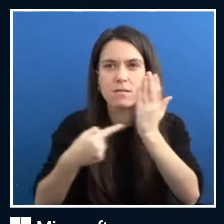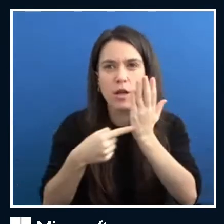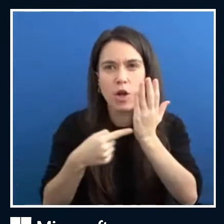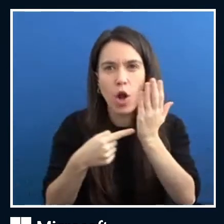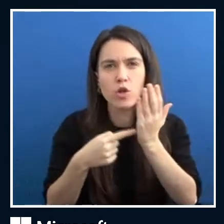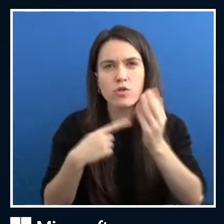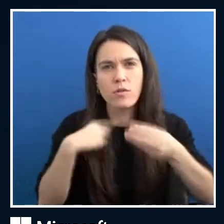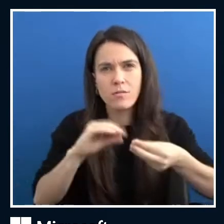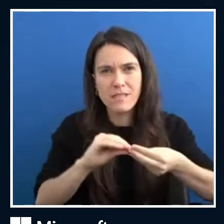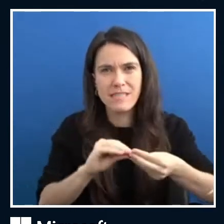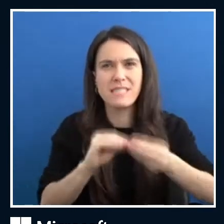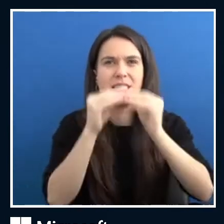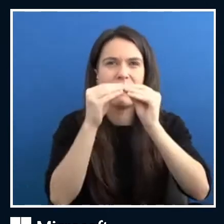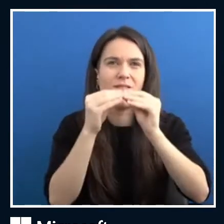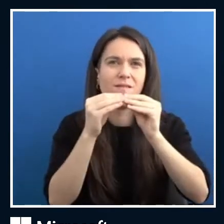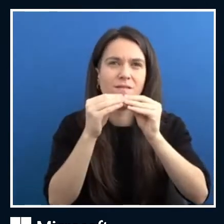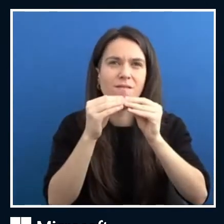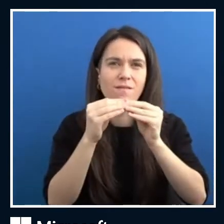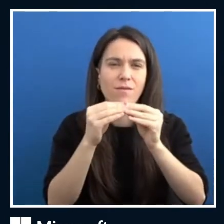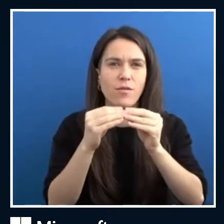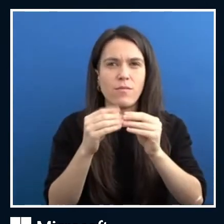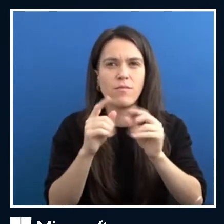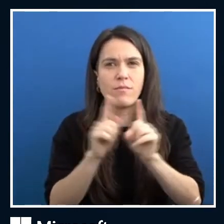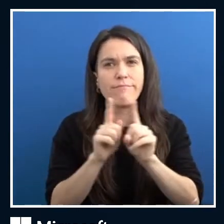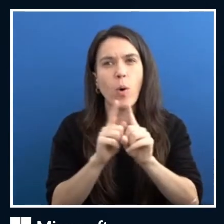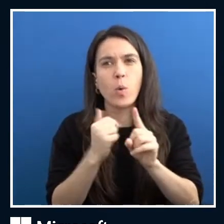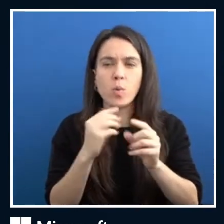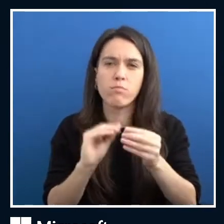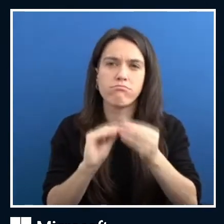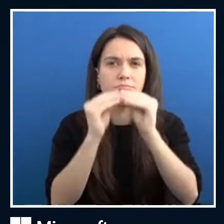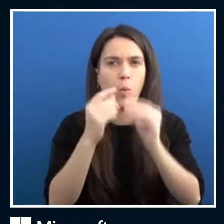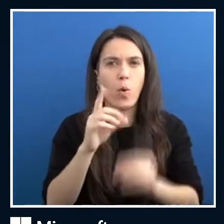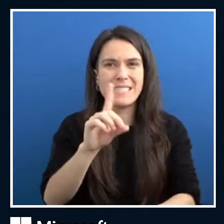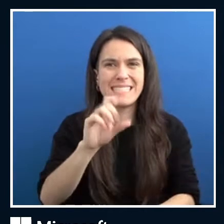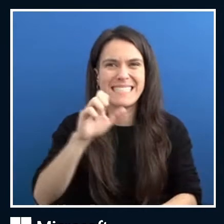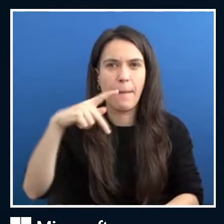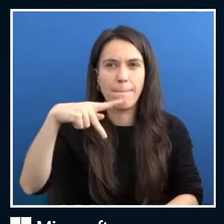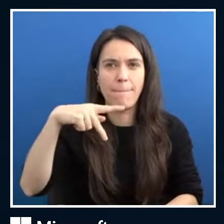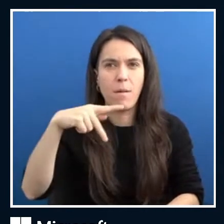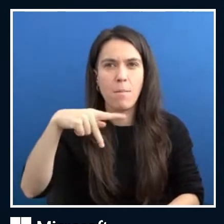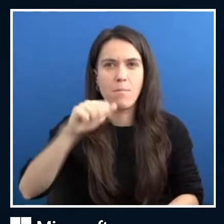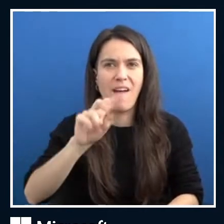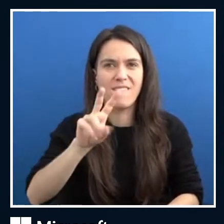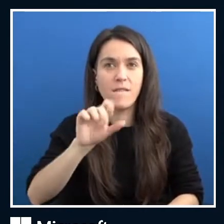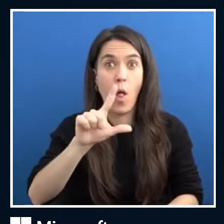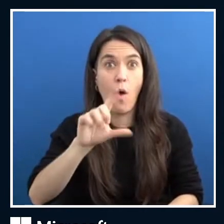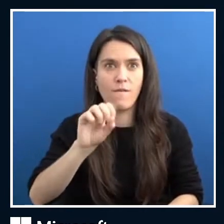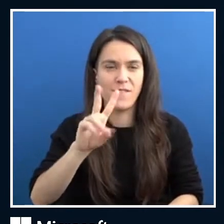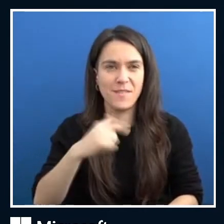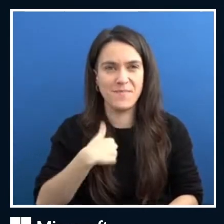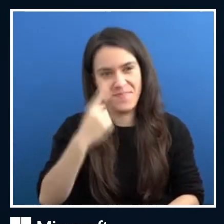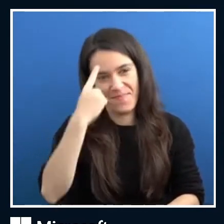for conversational AI, which is called Deep Pavlov. And Sergey.